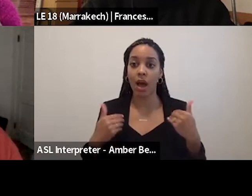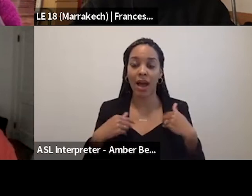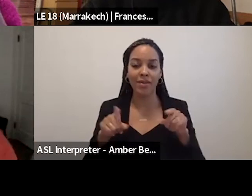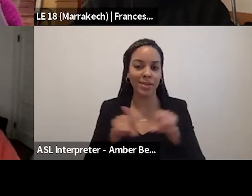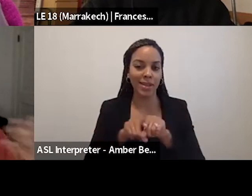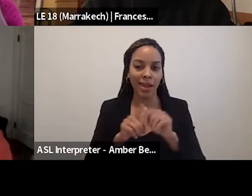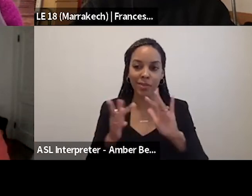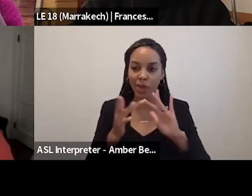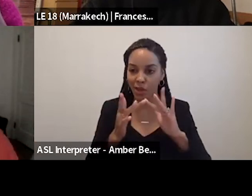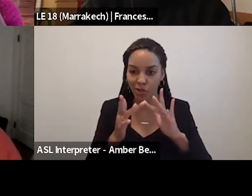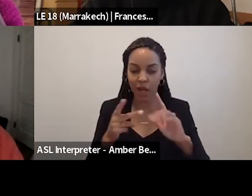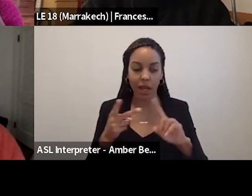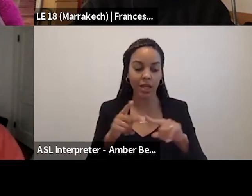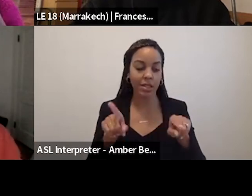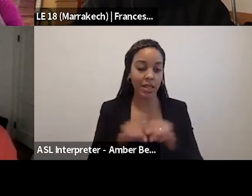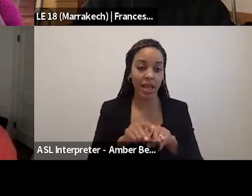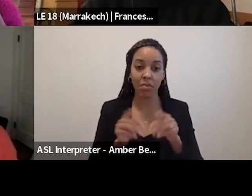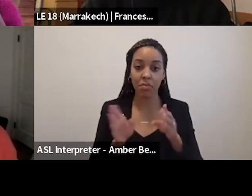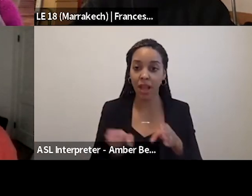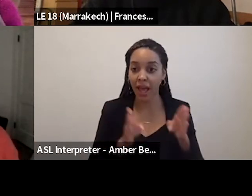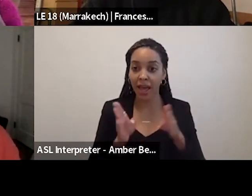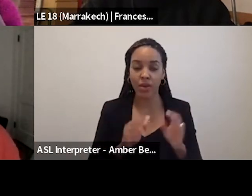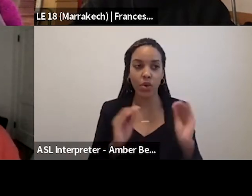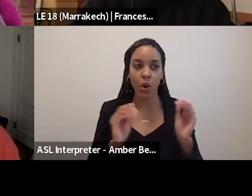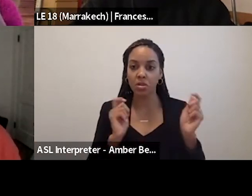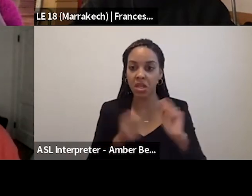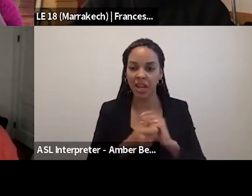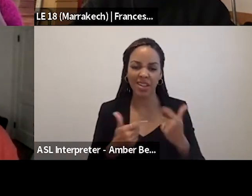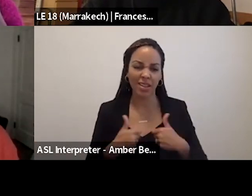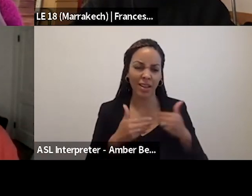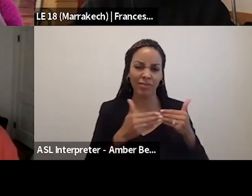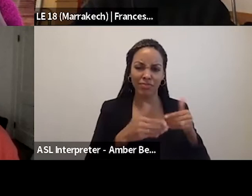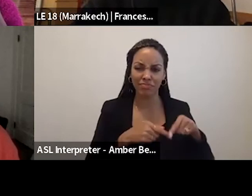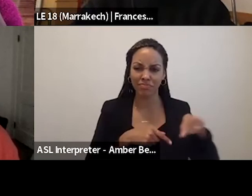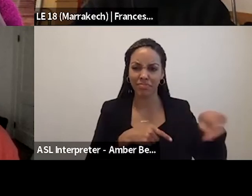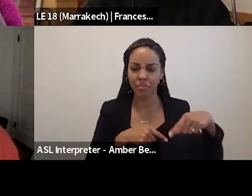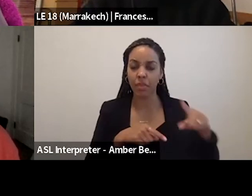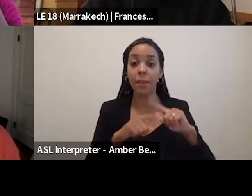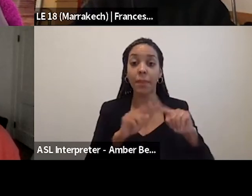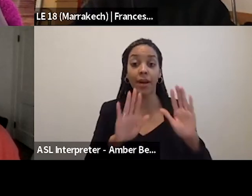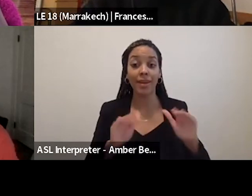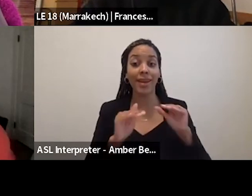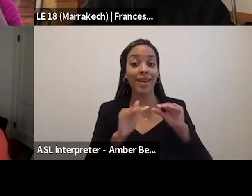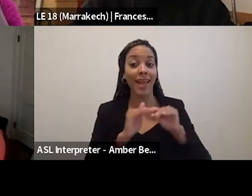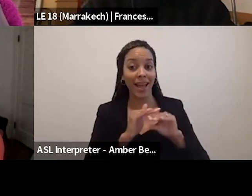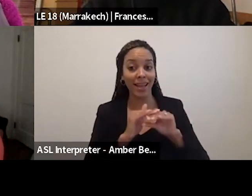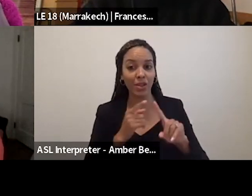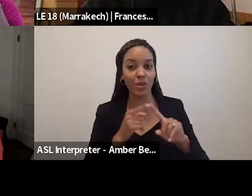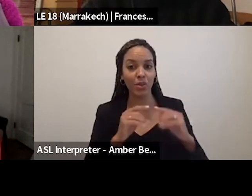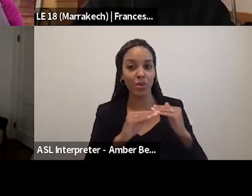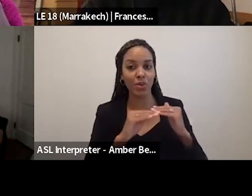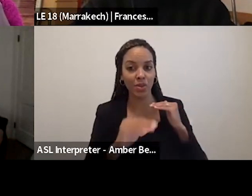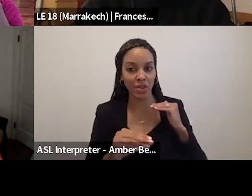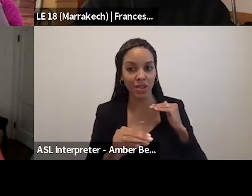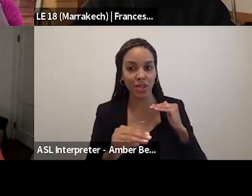same service, the same plan, but the access to the stability of said internet